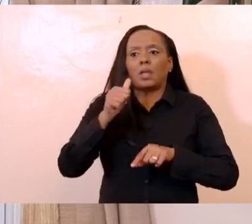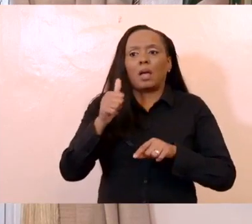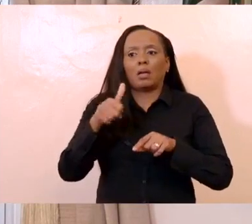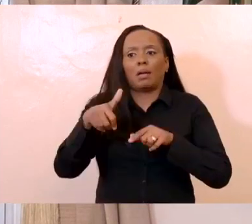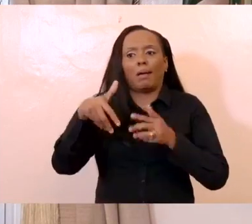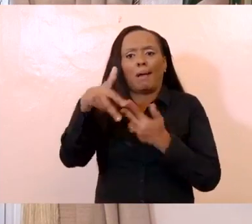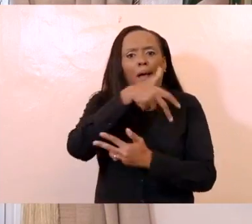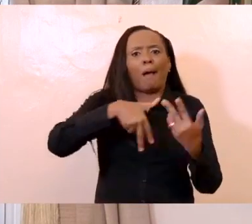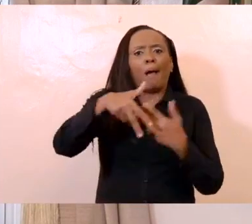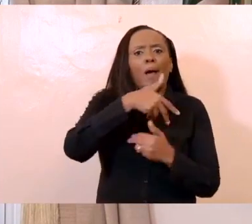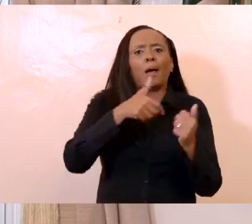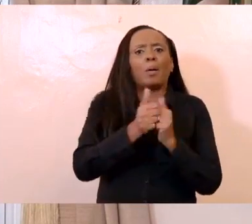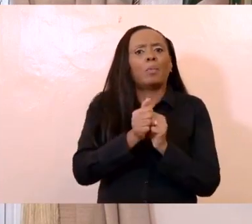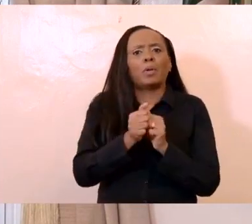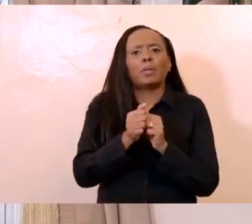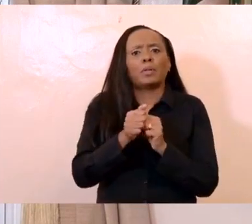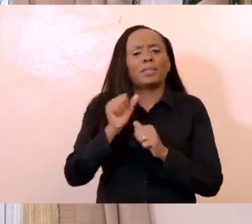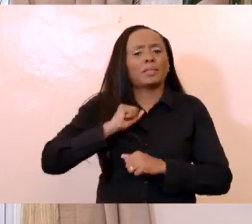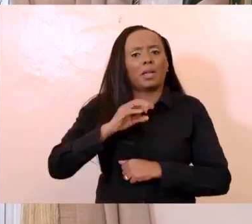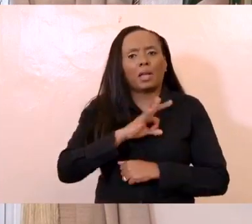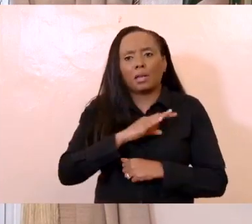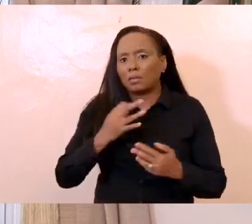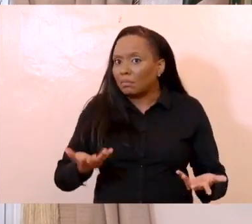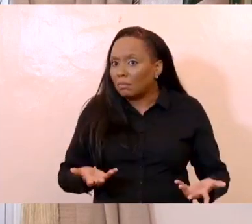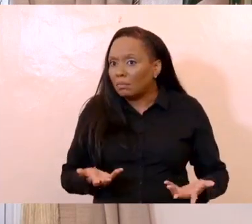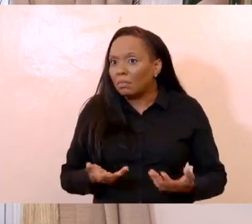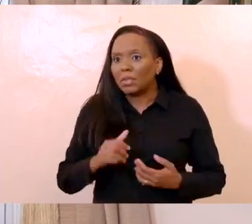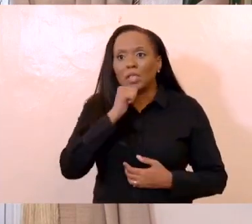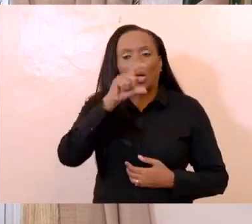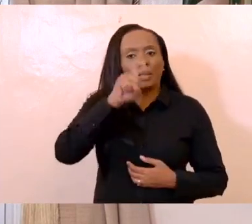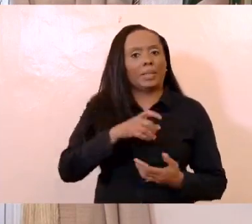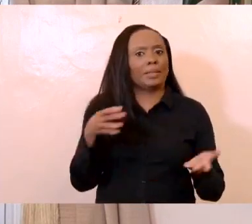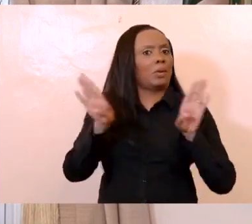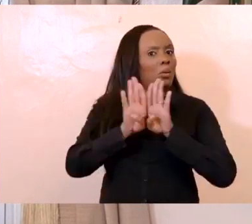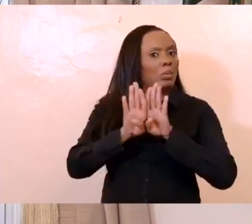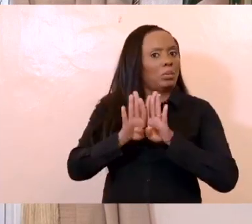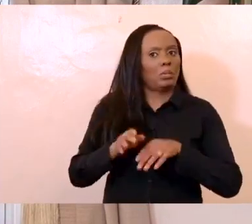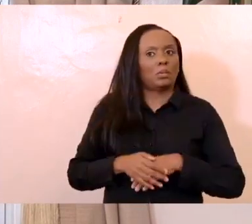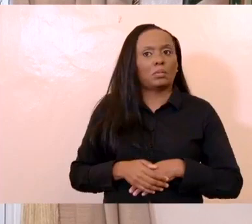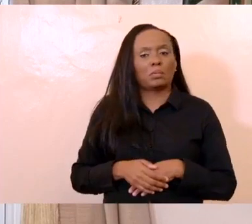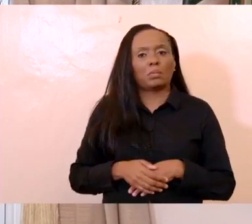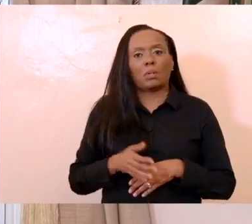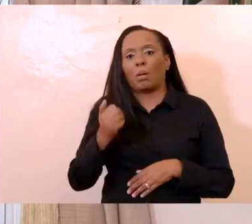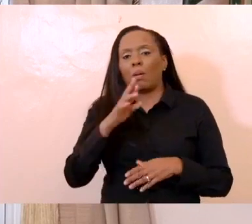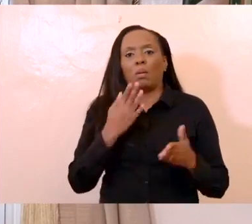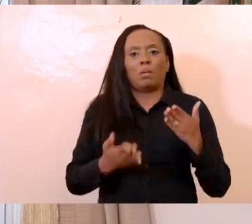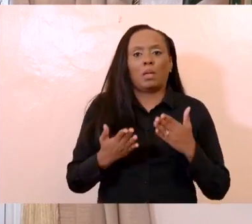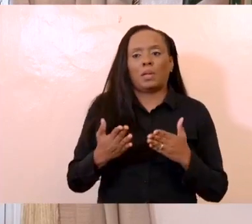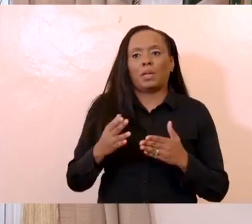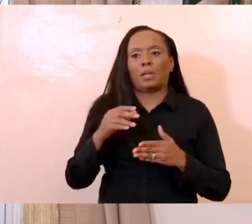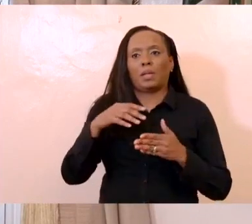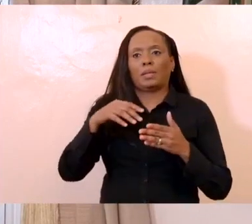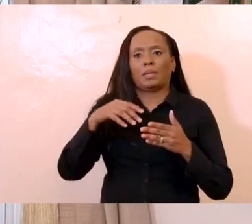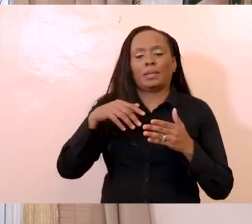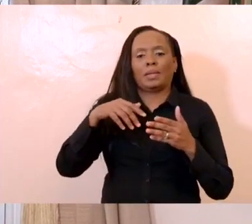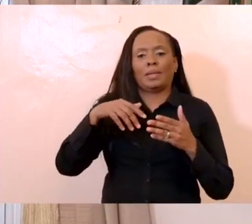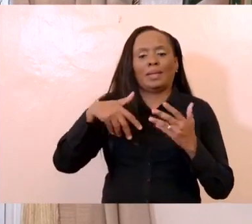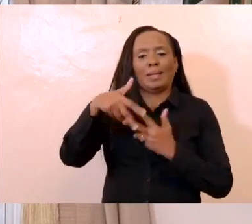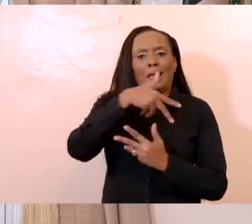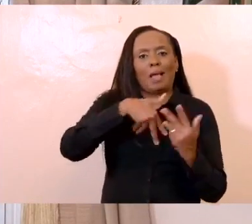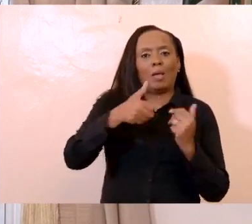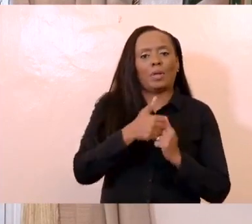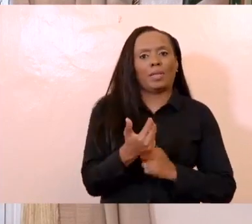upstairs and only in the time that was important interacted with 3 employees, meaning that all the